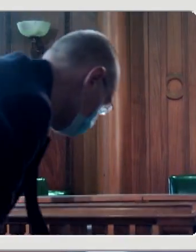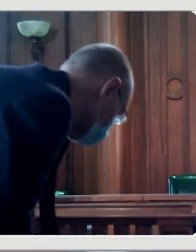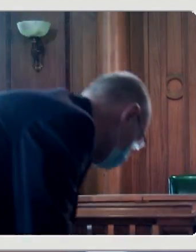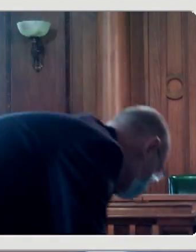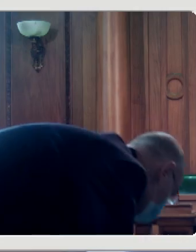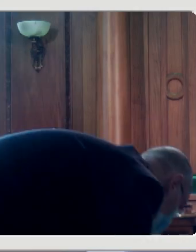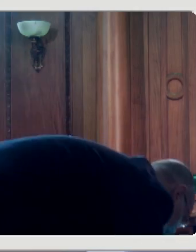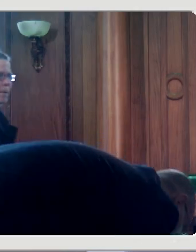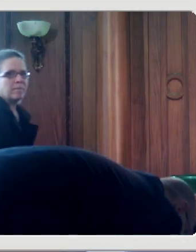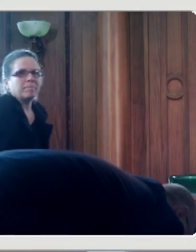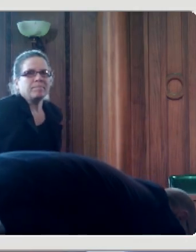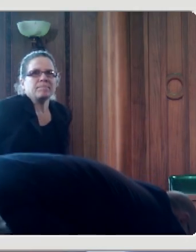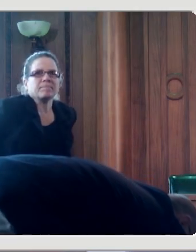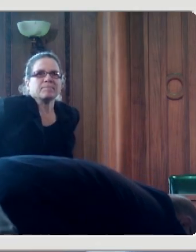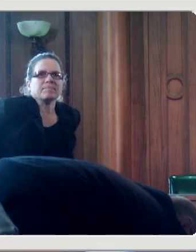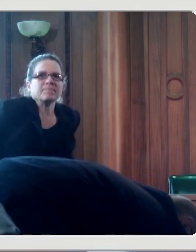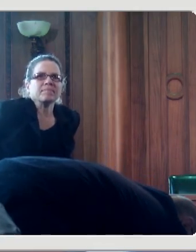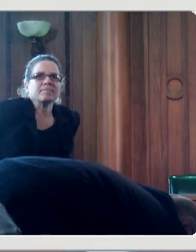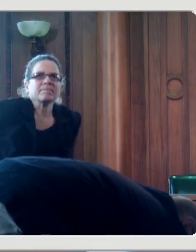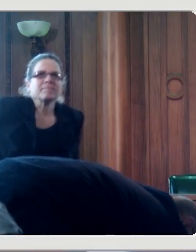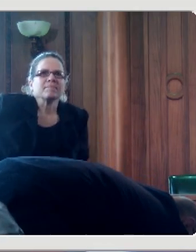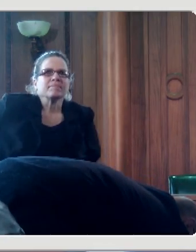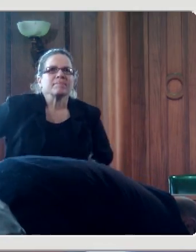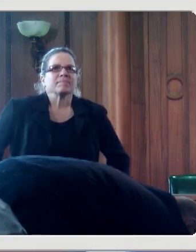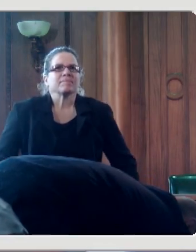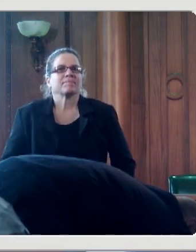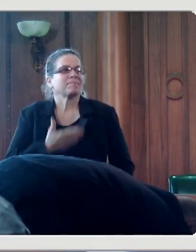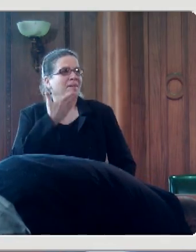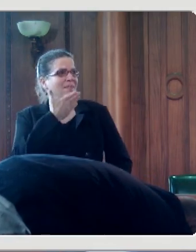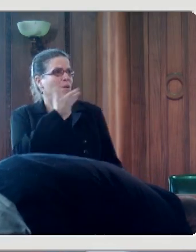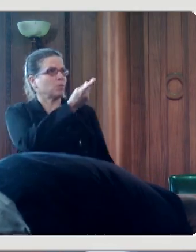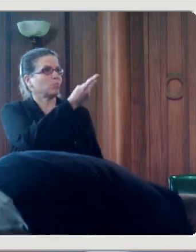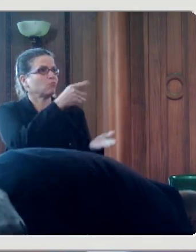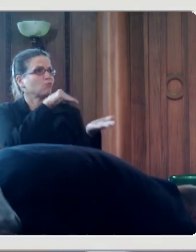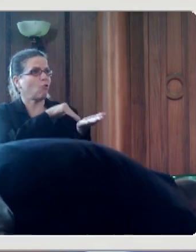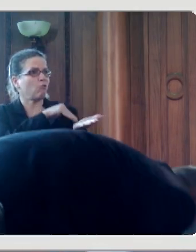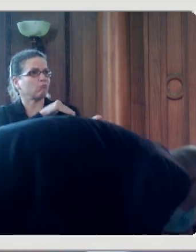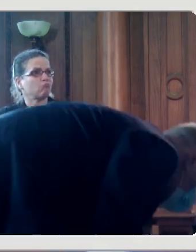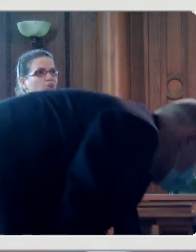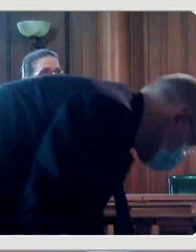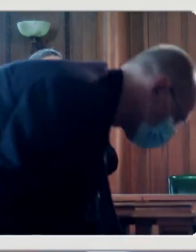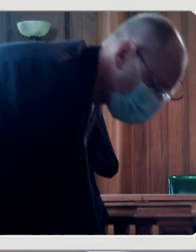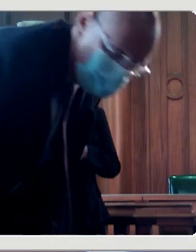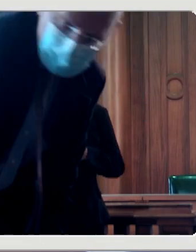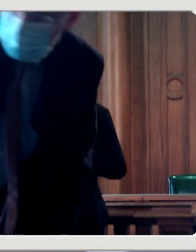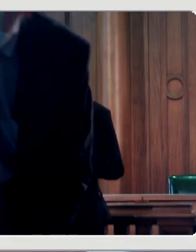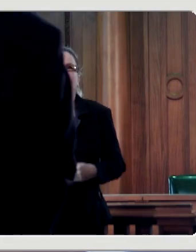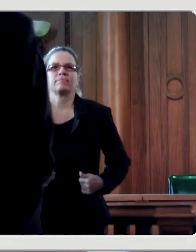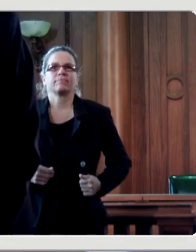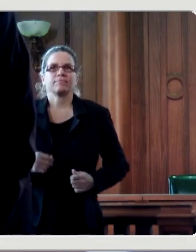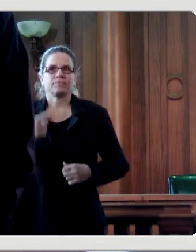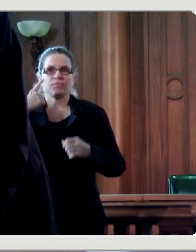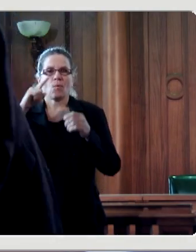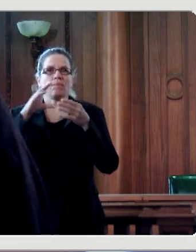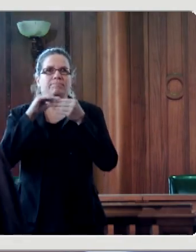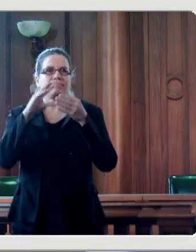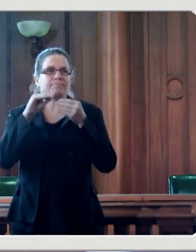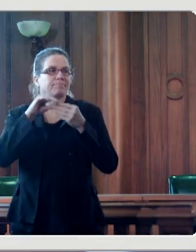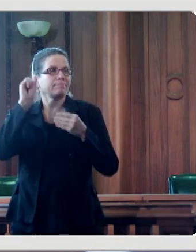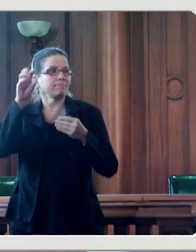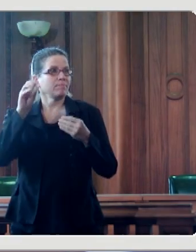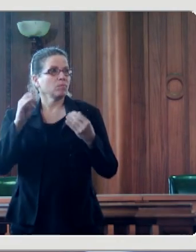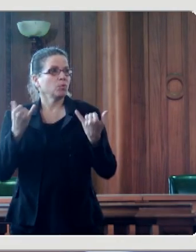Thank you again, Dr. Kerouac and Dr. Roos. The partnership's been invaluable. You and your family and